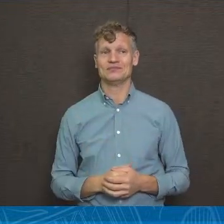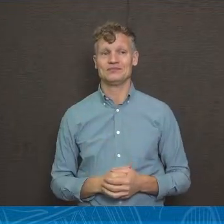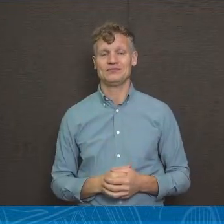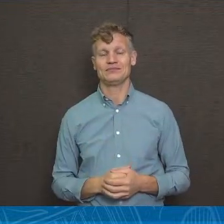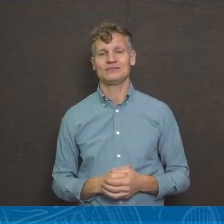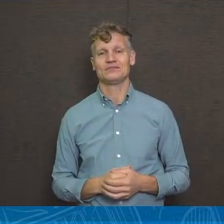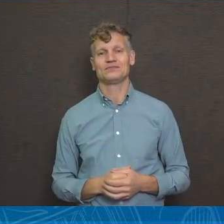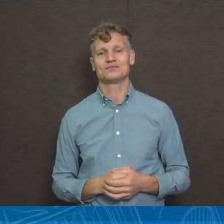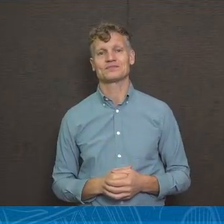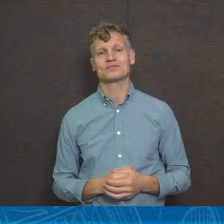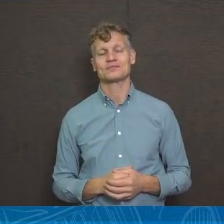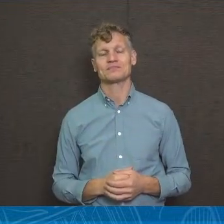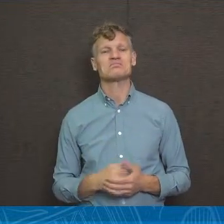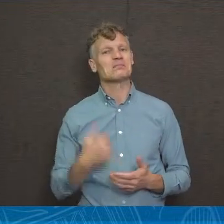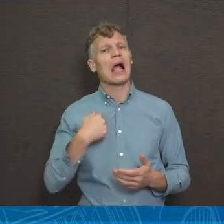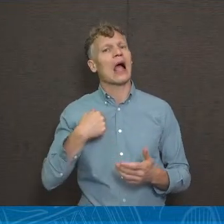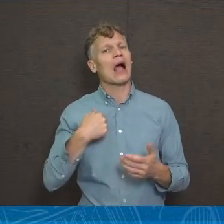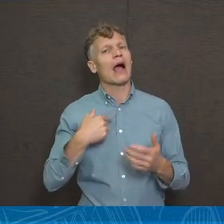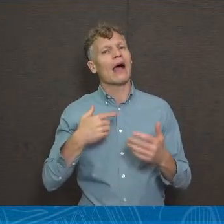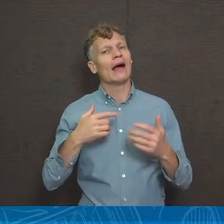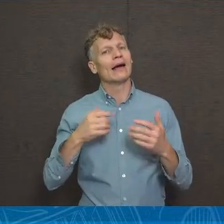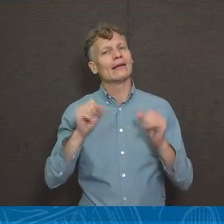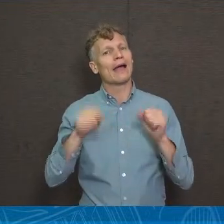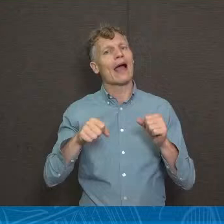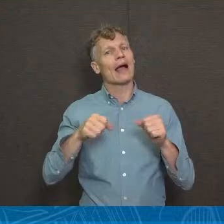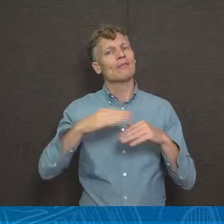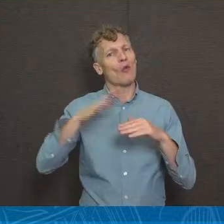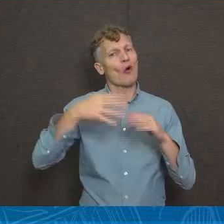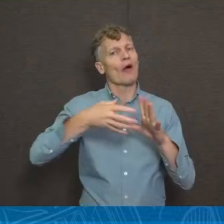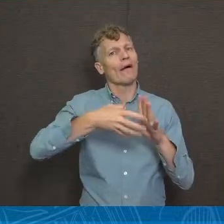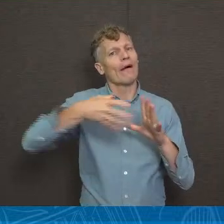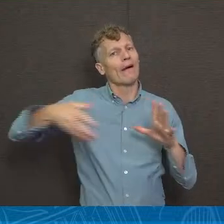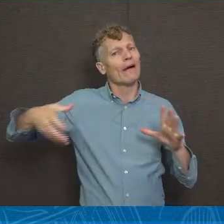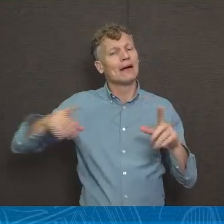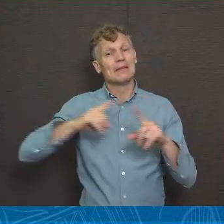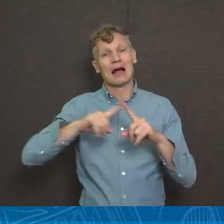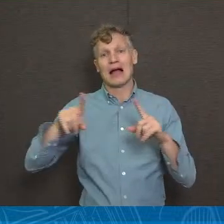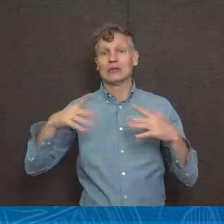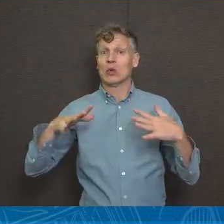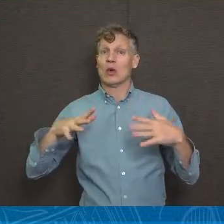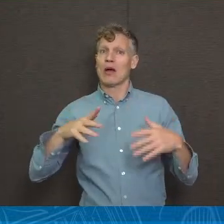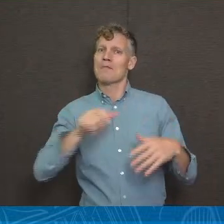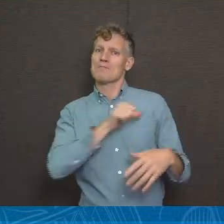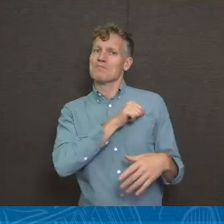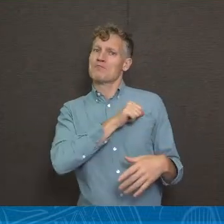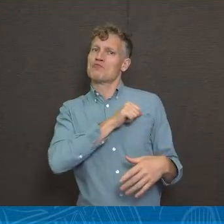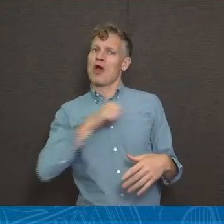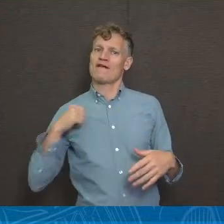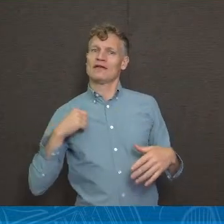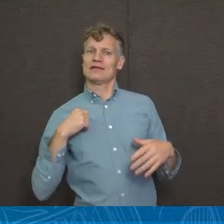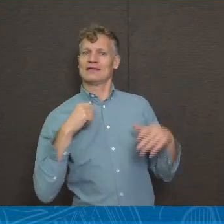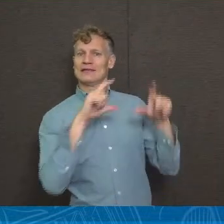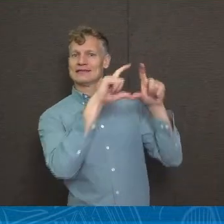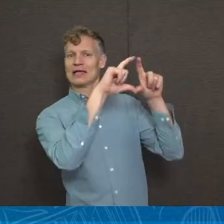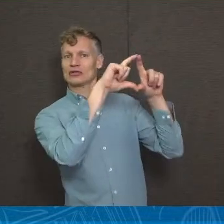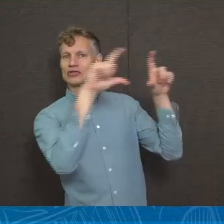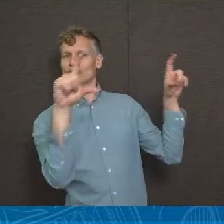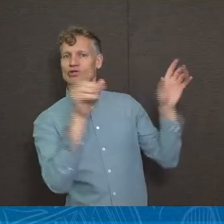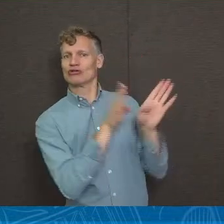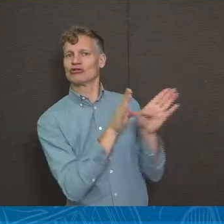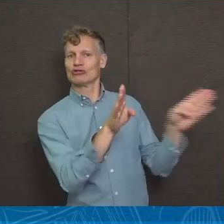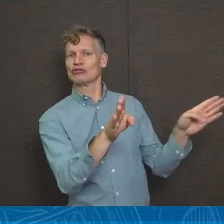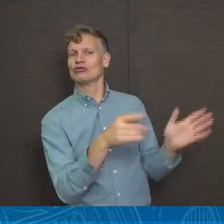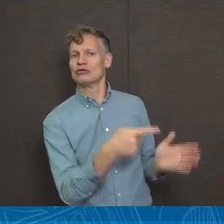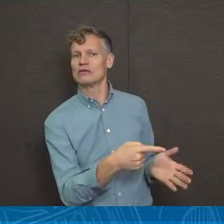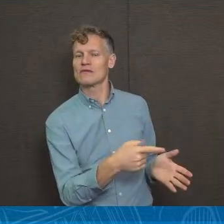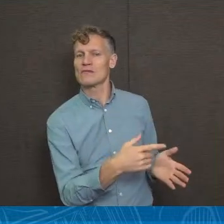about really the private sector, and in particular the role of potentially the sort of